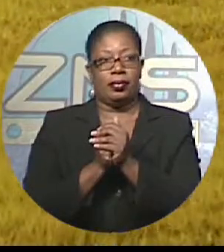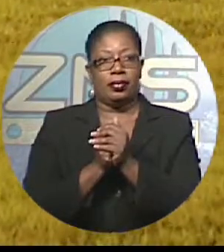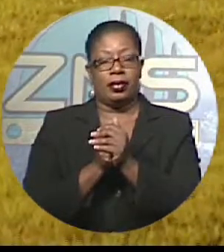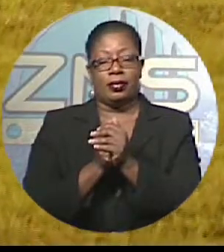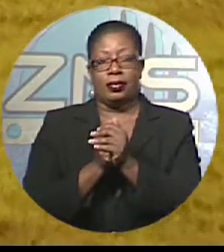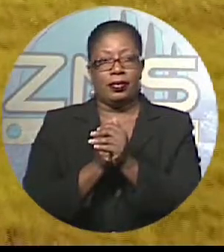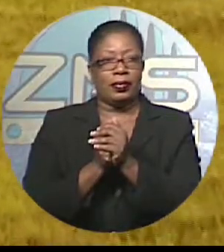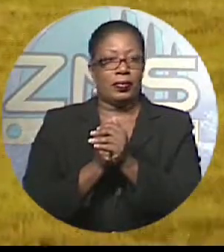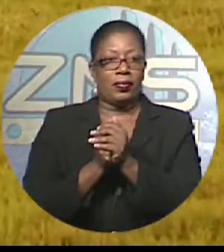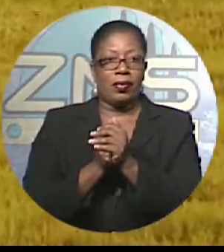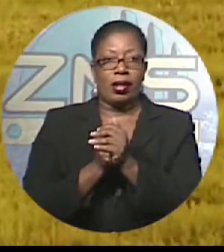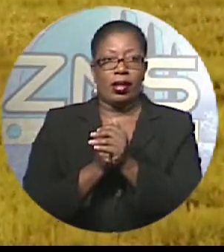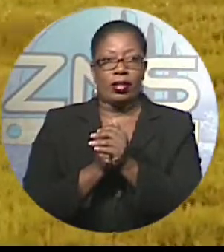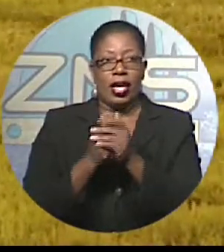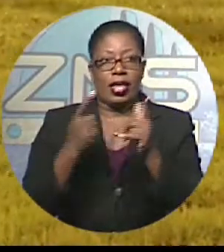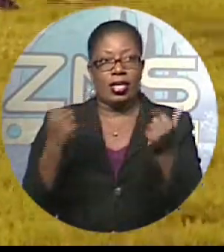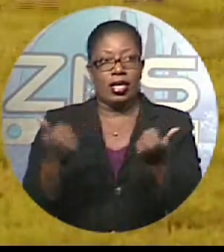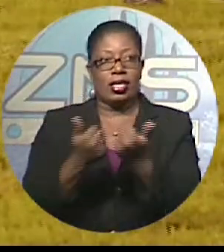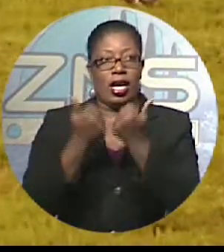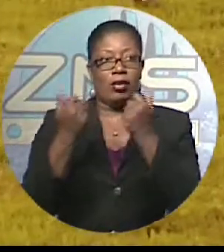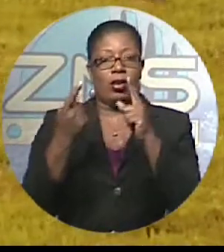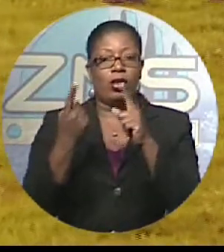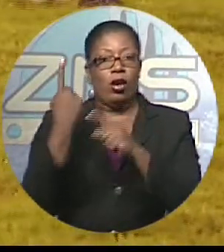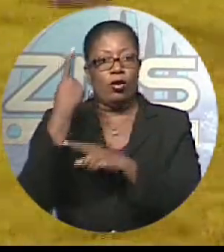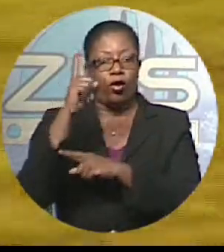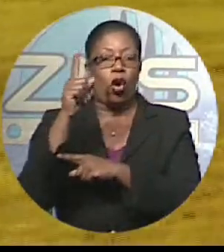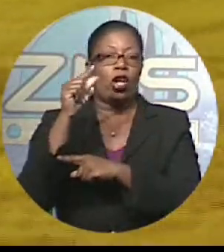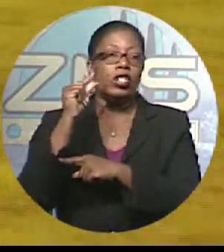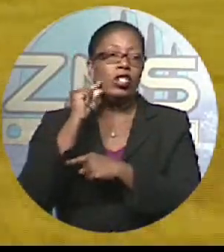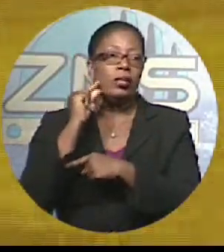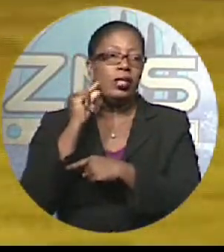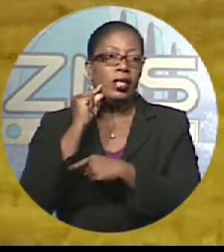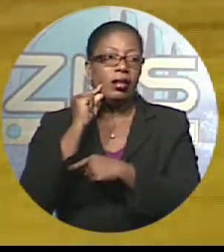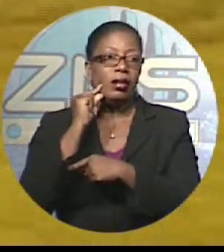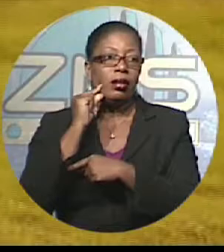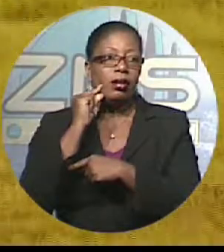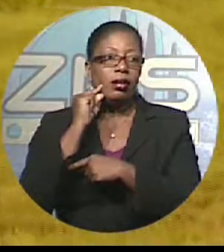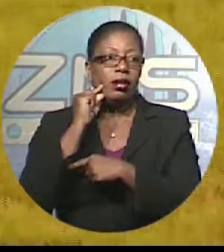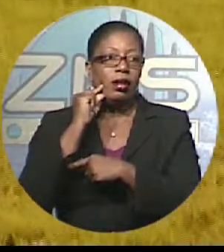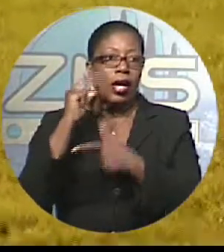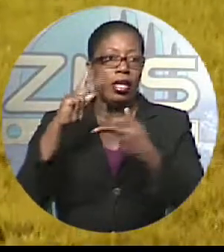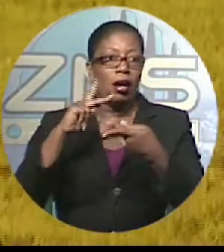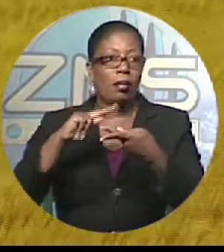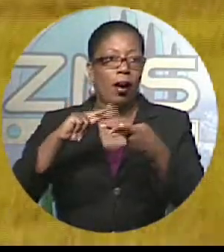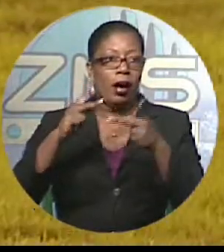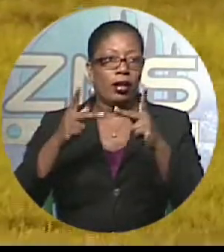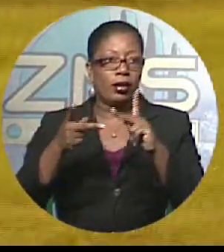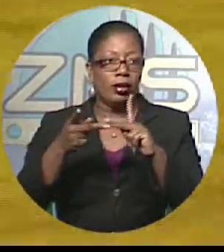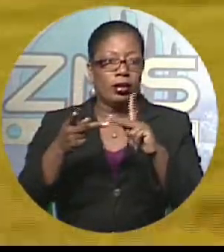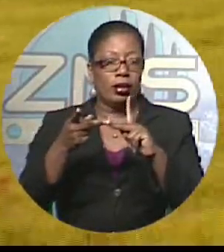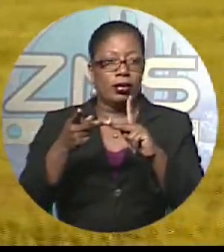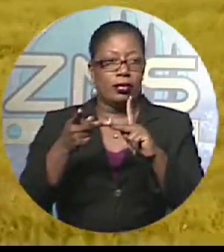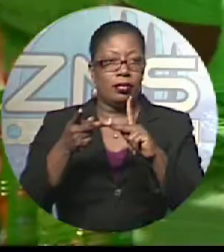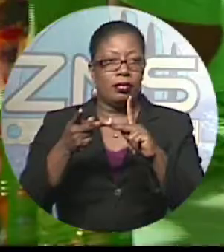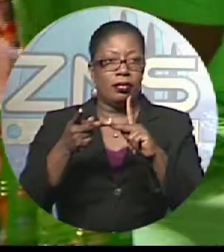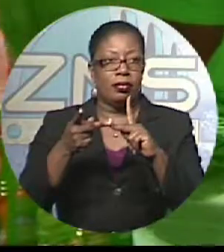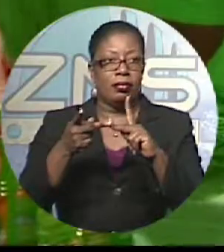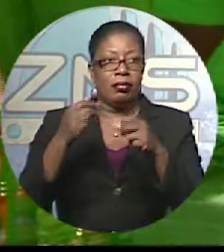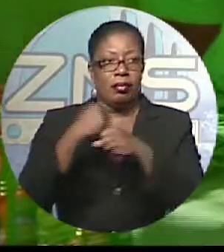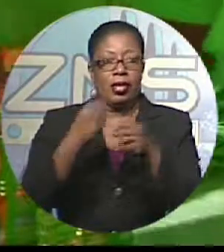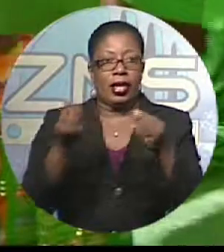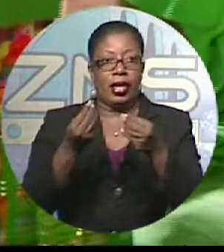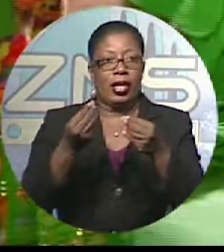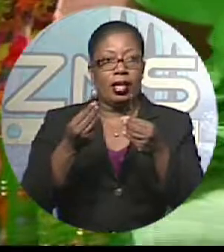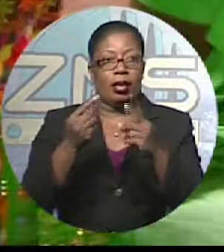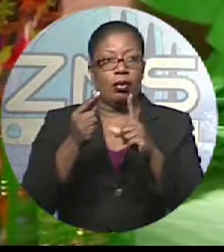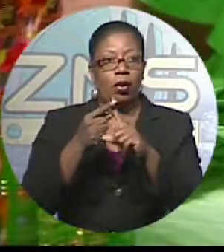Softball proved to be a bit of a challenge for Jimenita, although her partner Jared did make one solid point. We're the only team